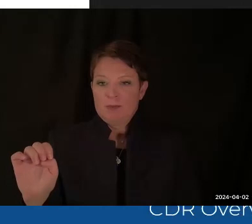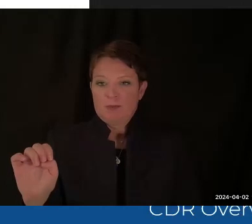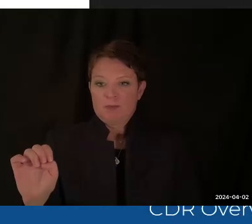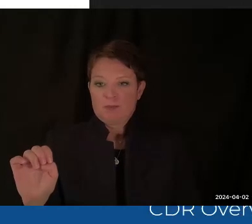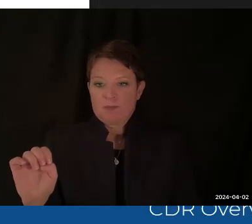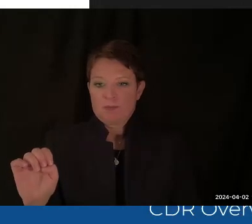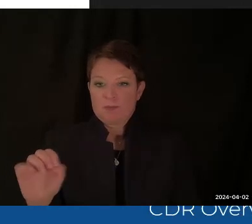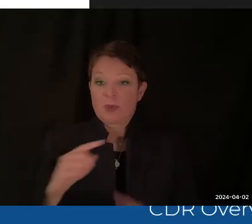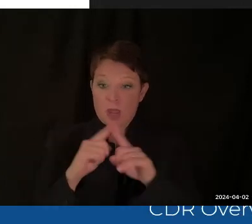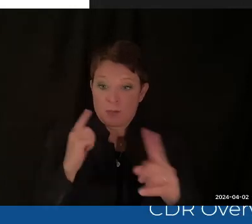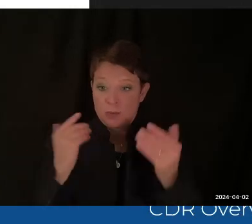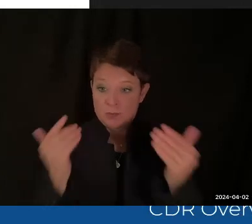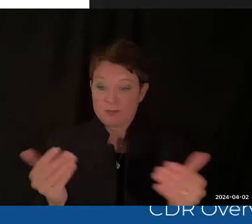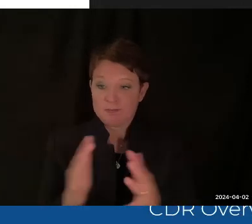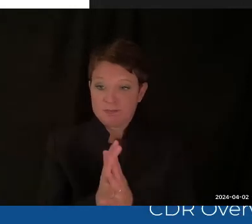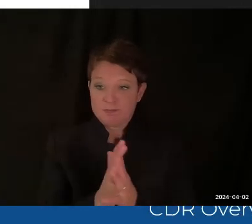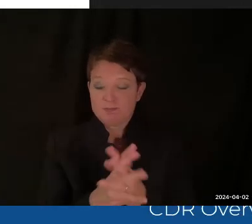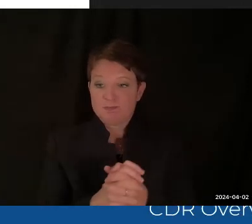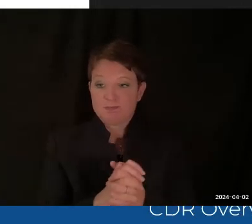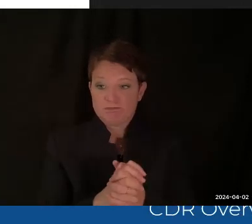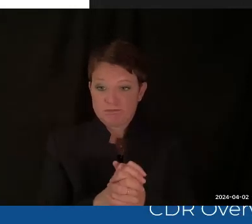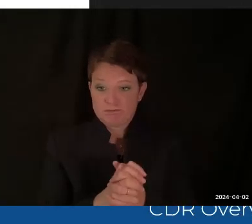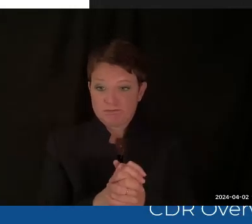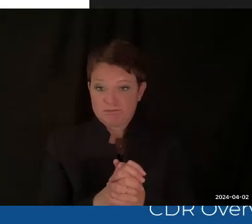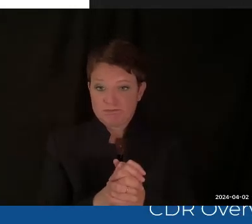You should be able to unmute.